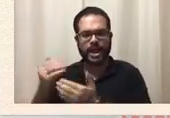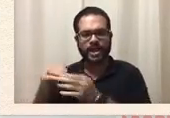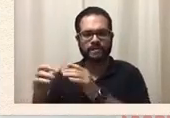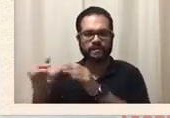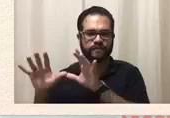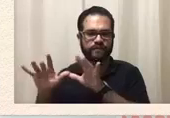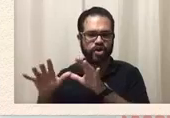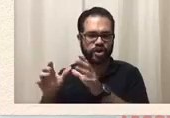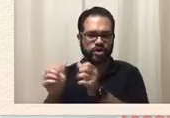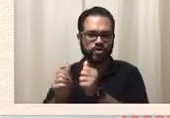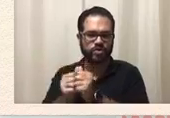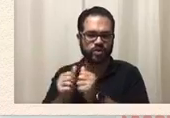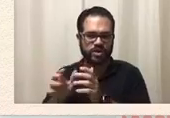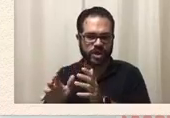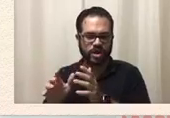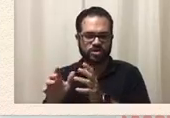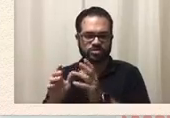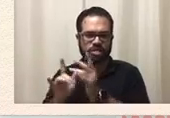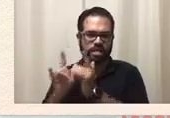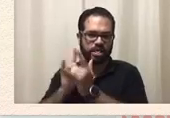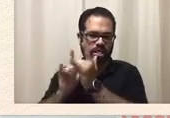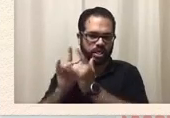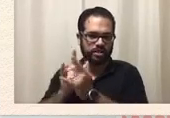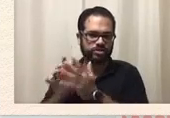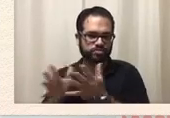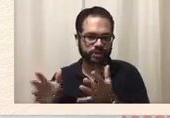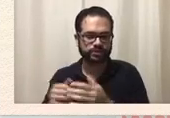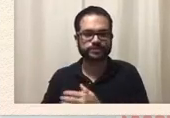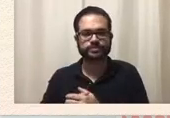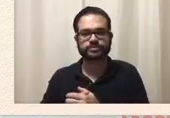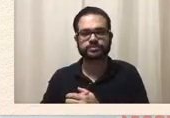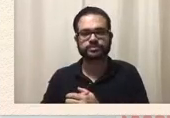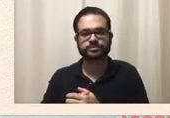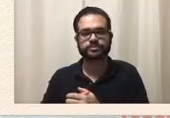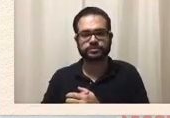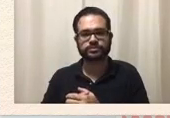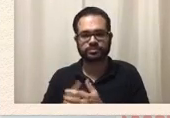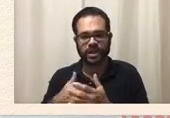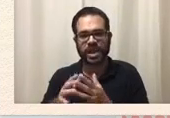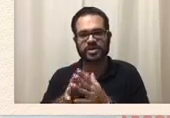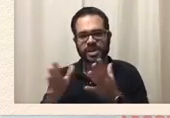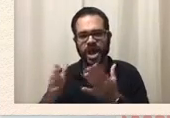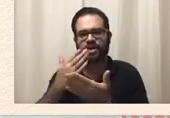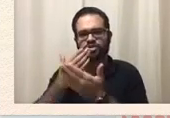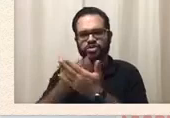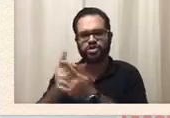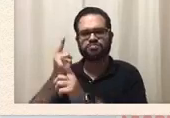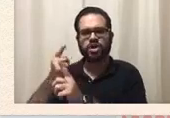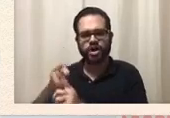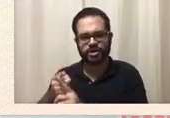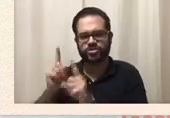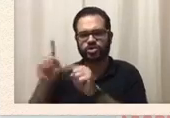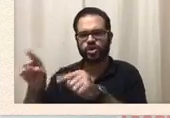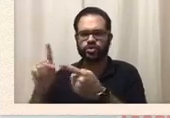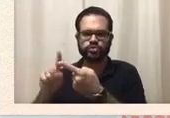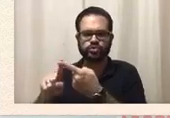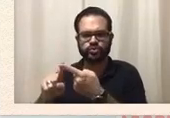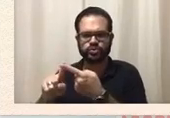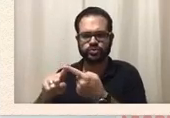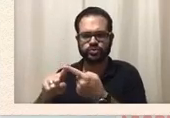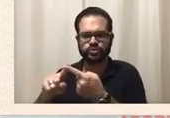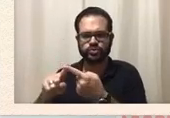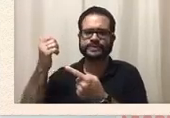PDA. I scored a lot of points by taking her to one of the hottest new releases,